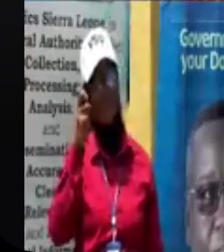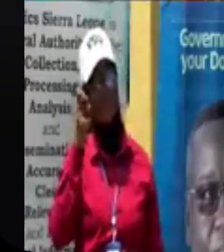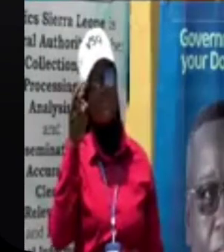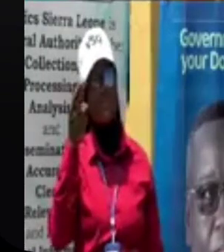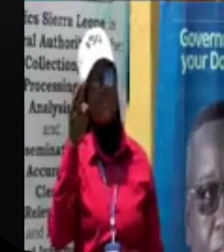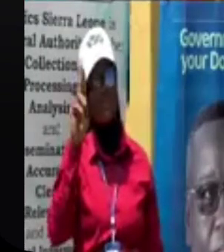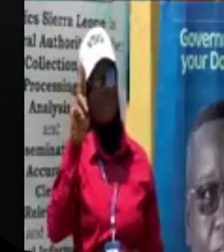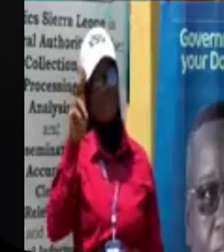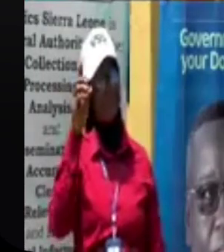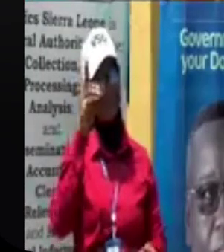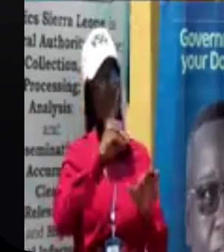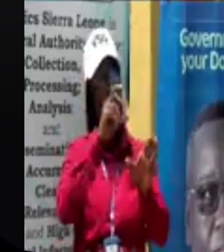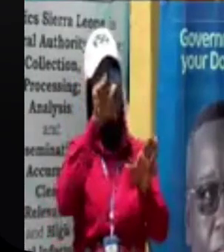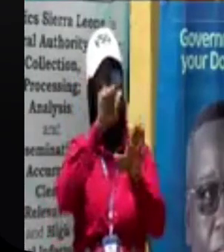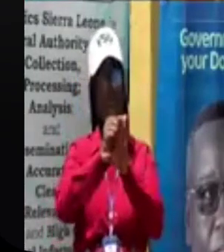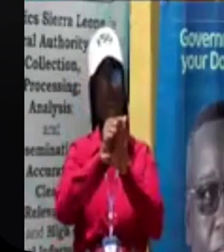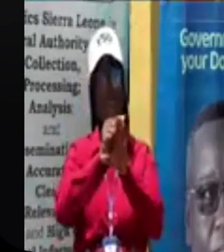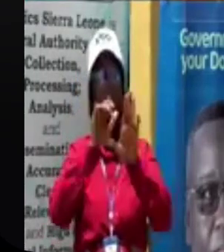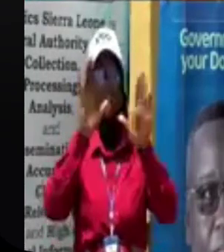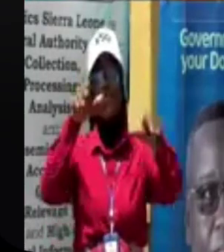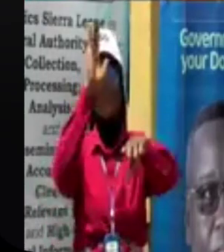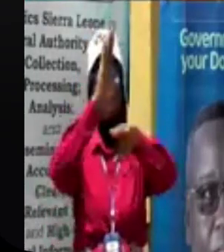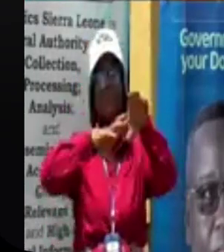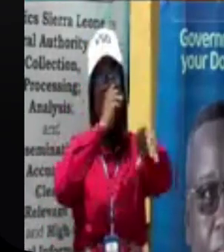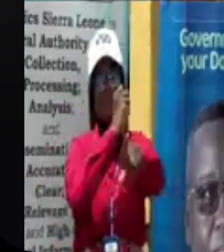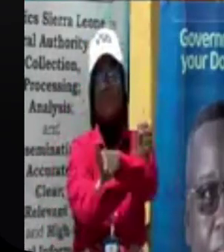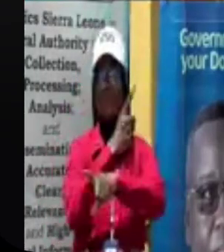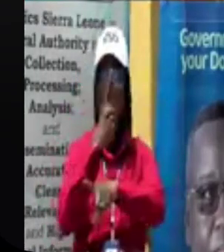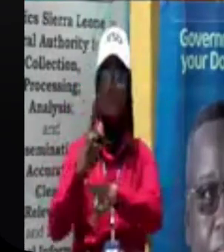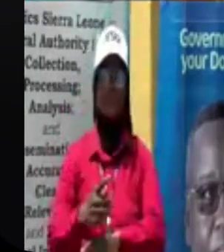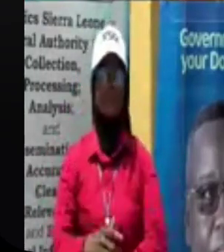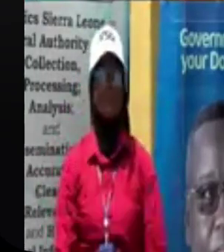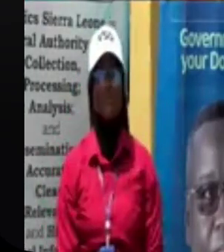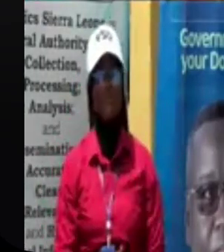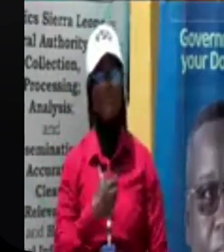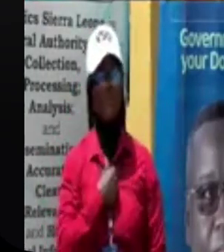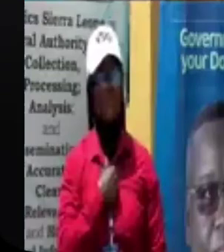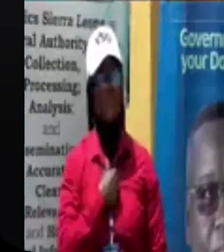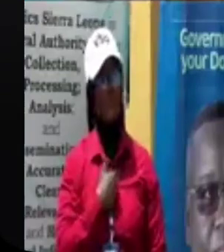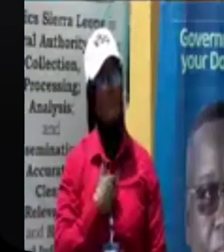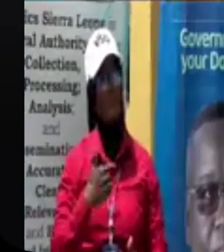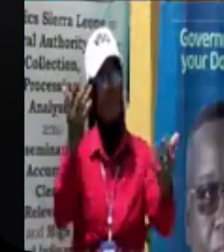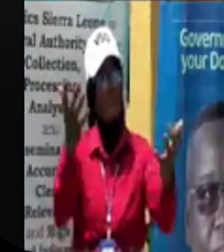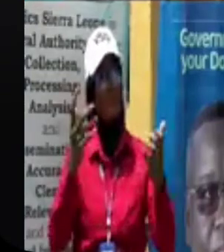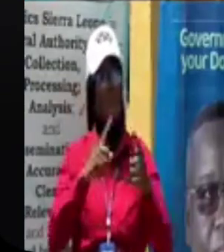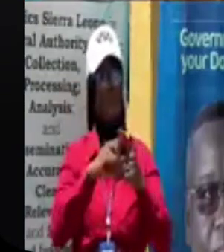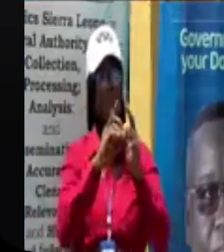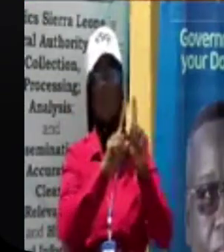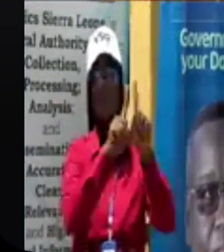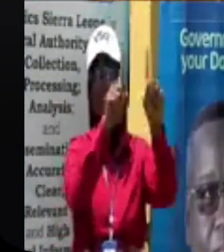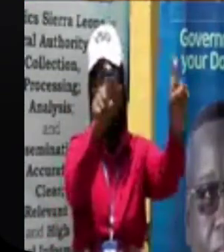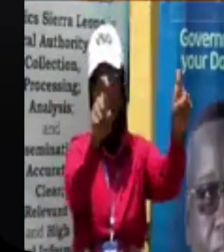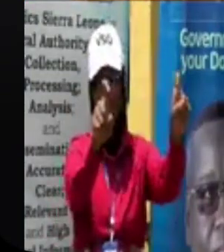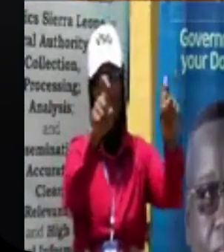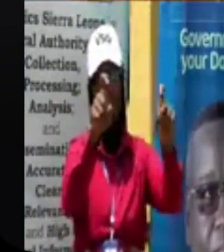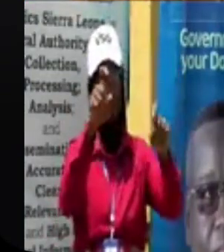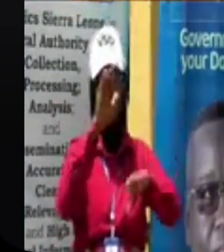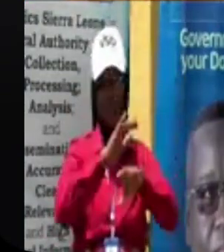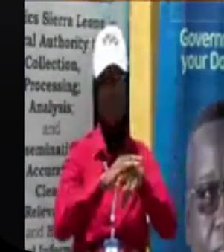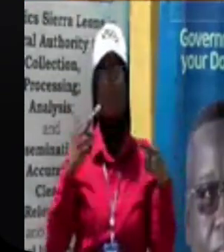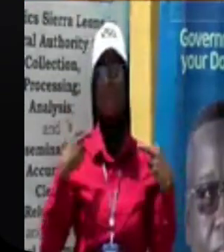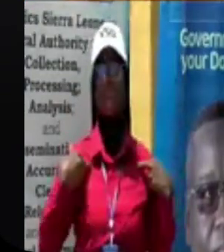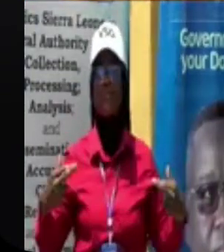Welfare Society for the Disabled, Wisdom for Sierra Leone. I want to ask a question concerning on